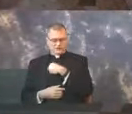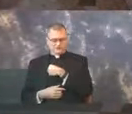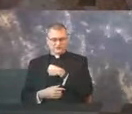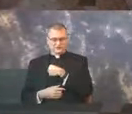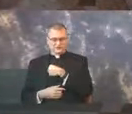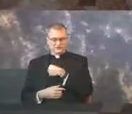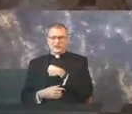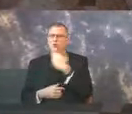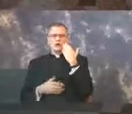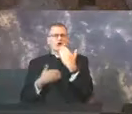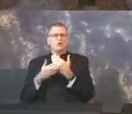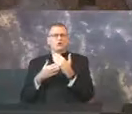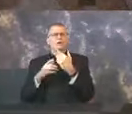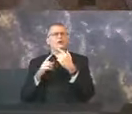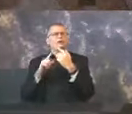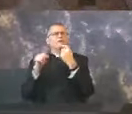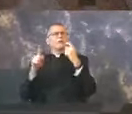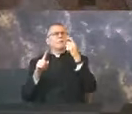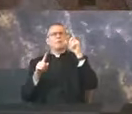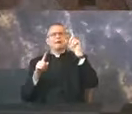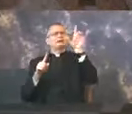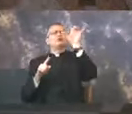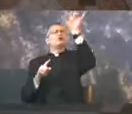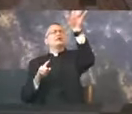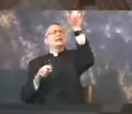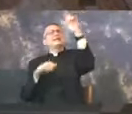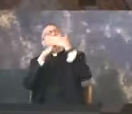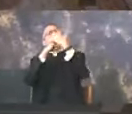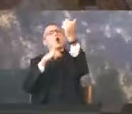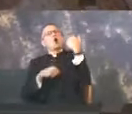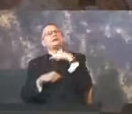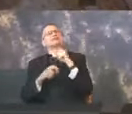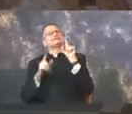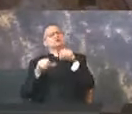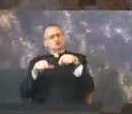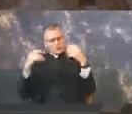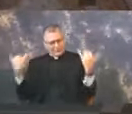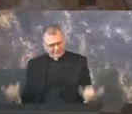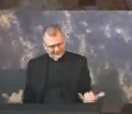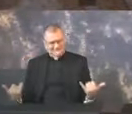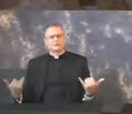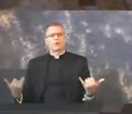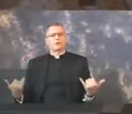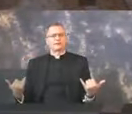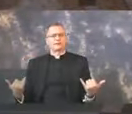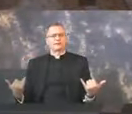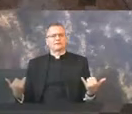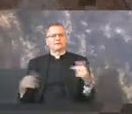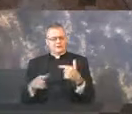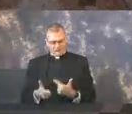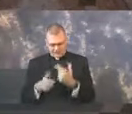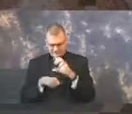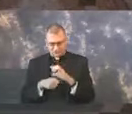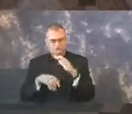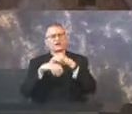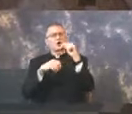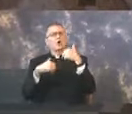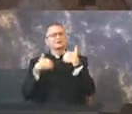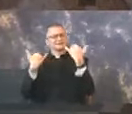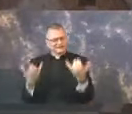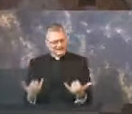all eternity, God has not only called us, but He has called us to this moment in the life of the church and in